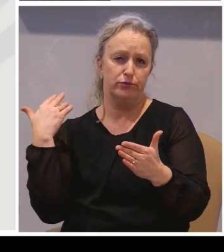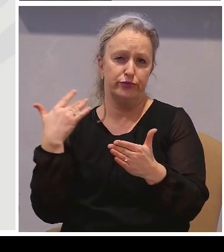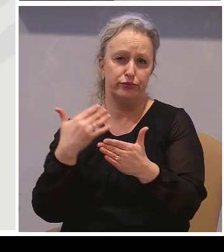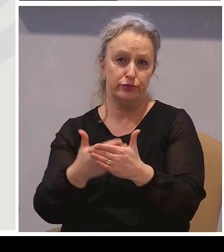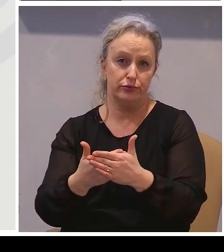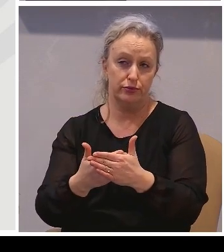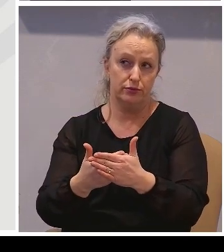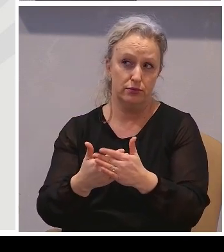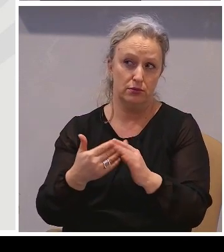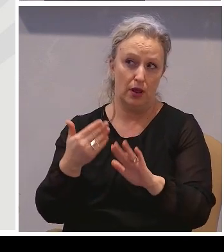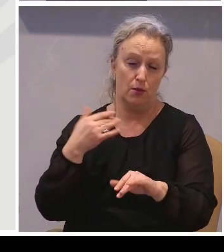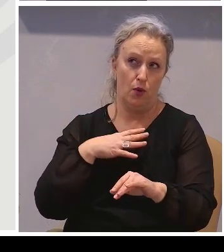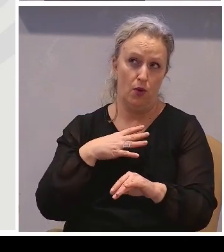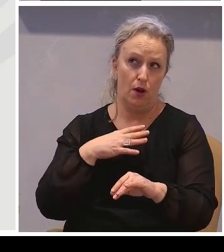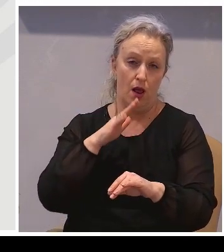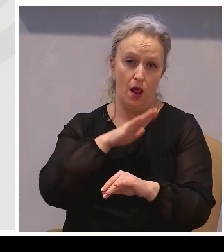to